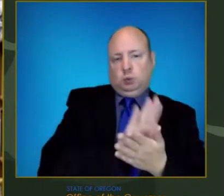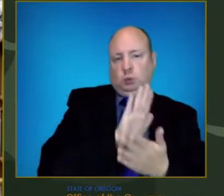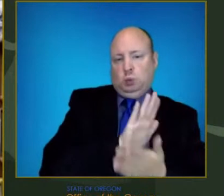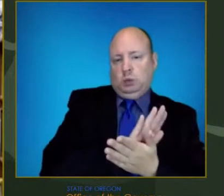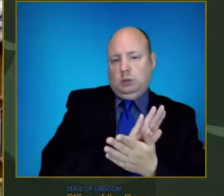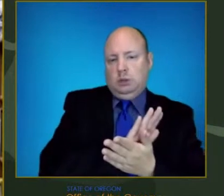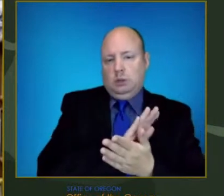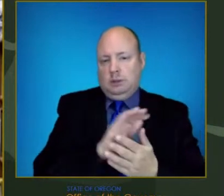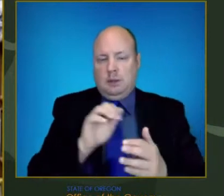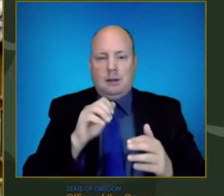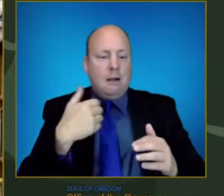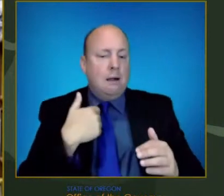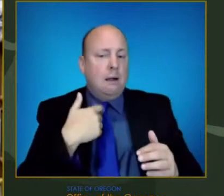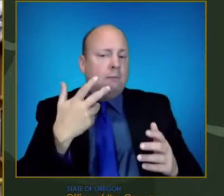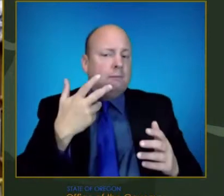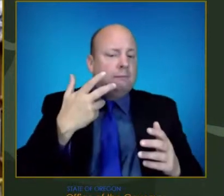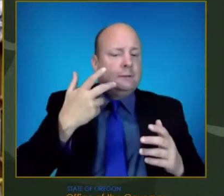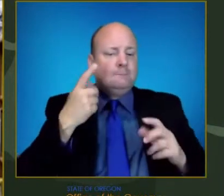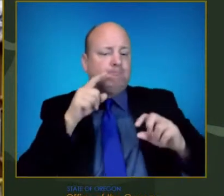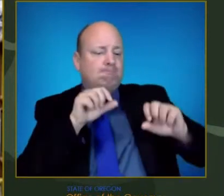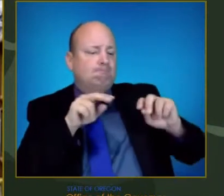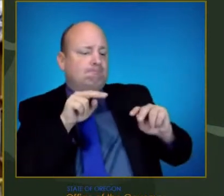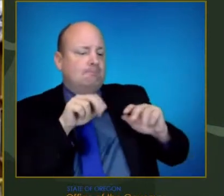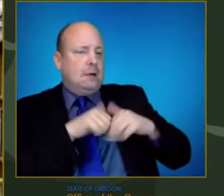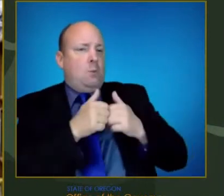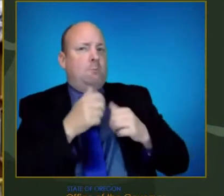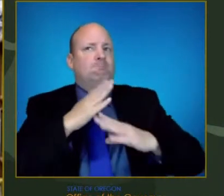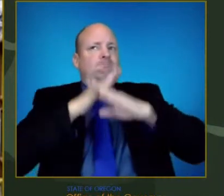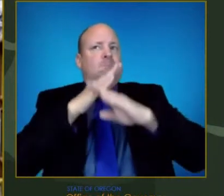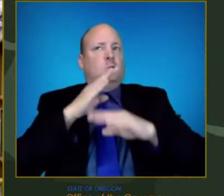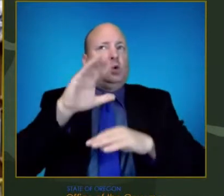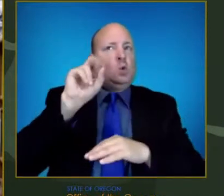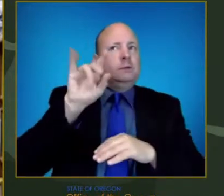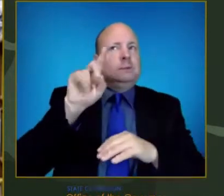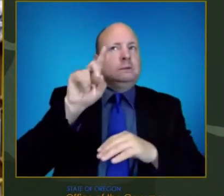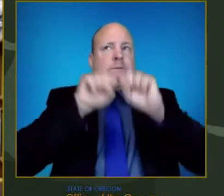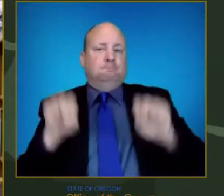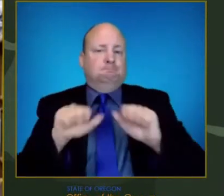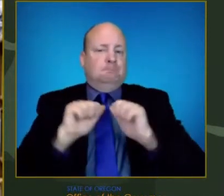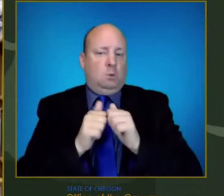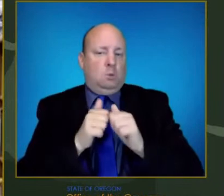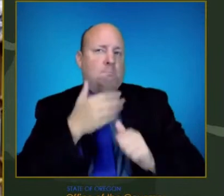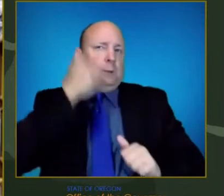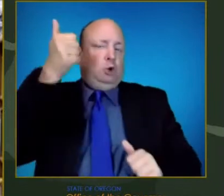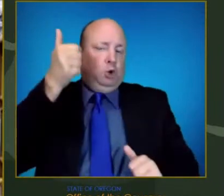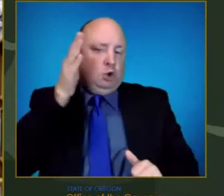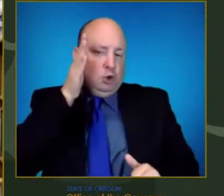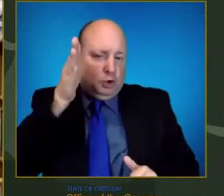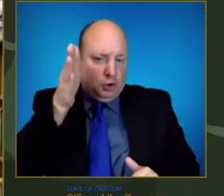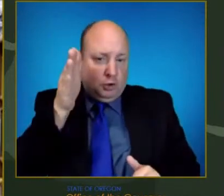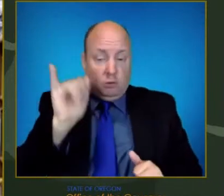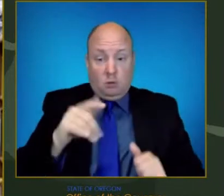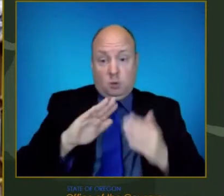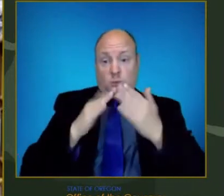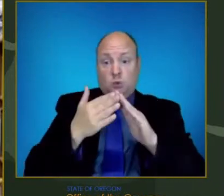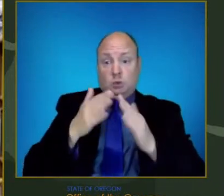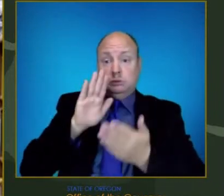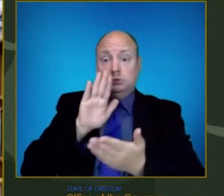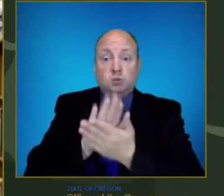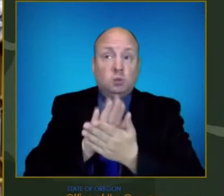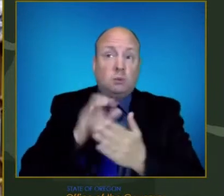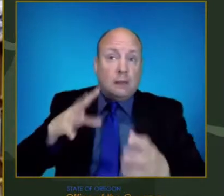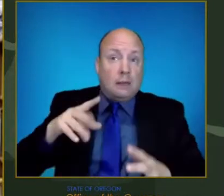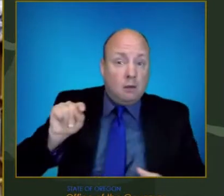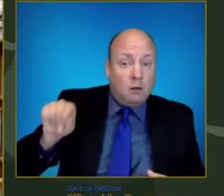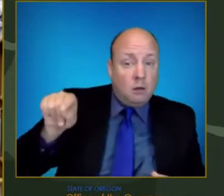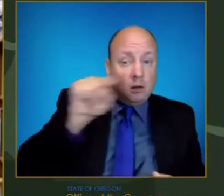The schools across the state are very different. So we have urban schools that hold a lot of students and serve